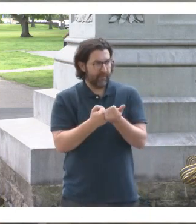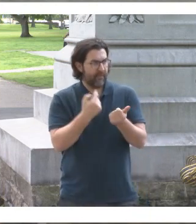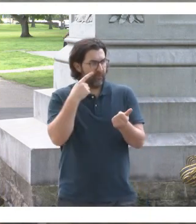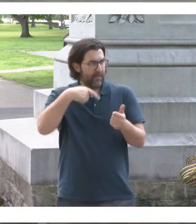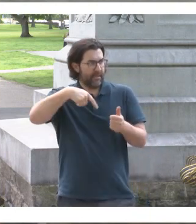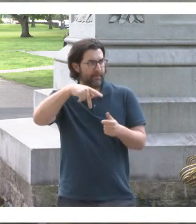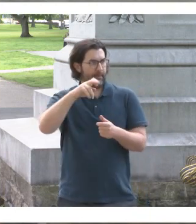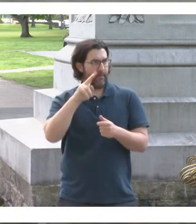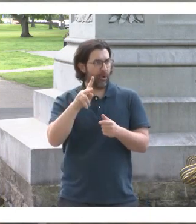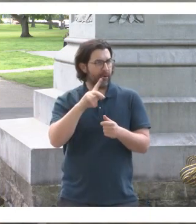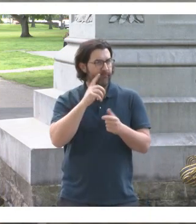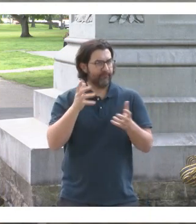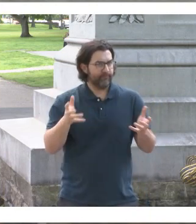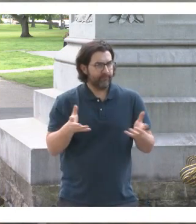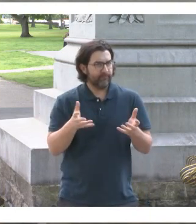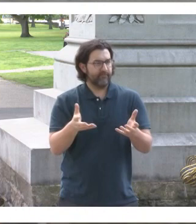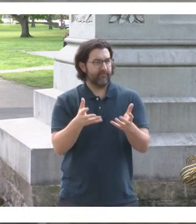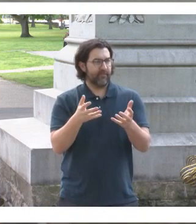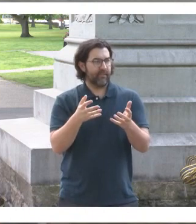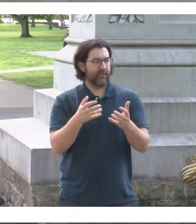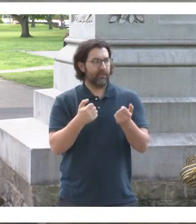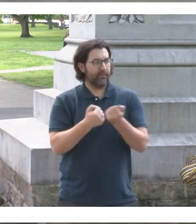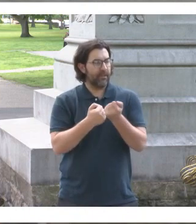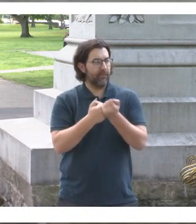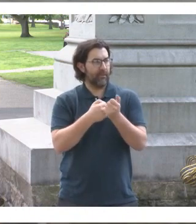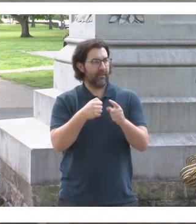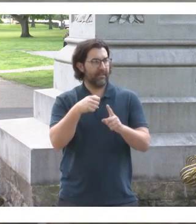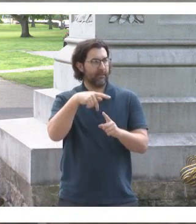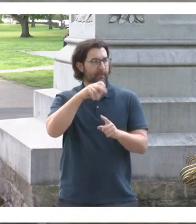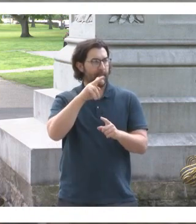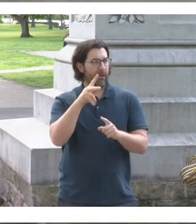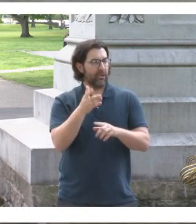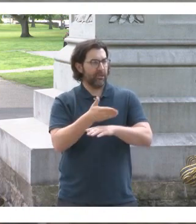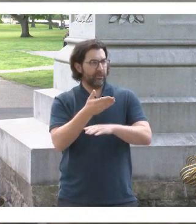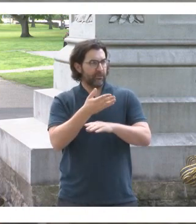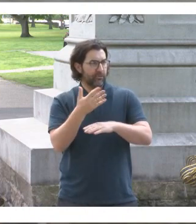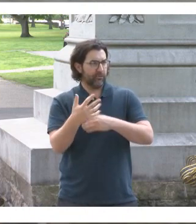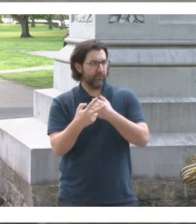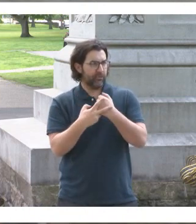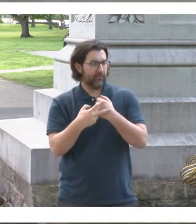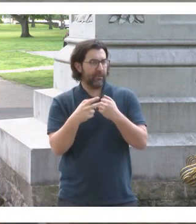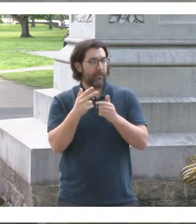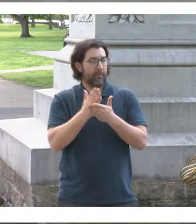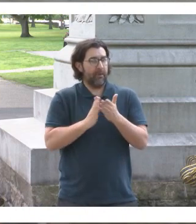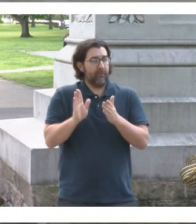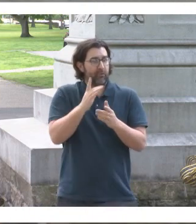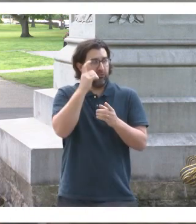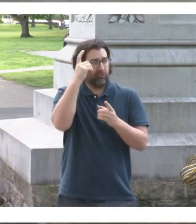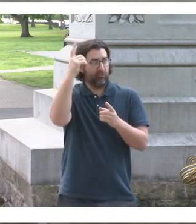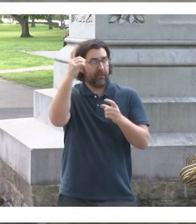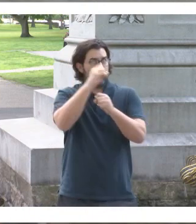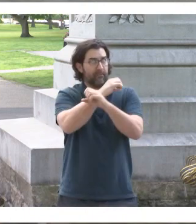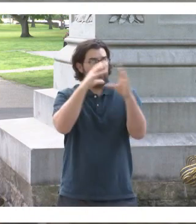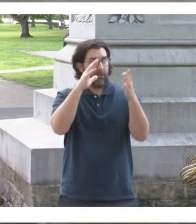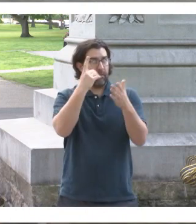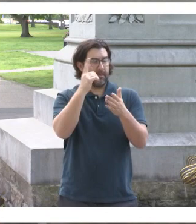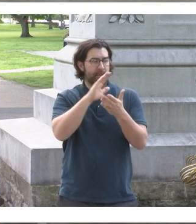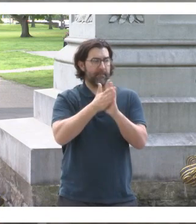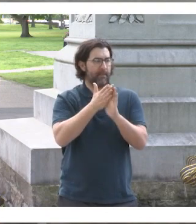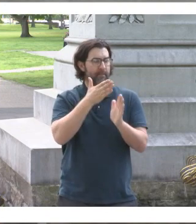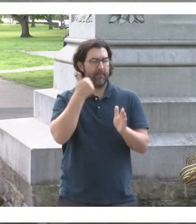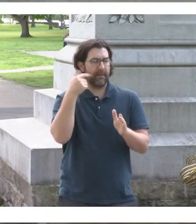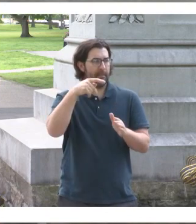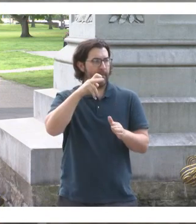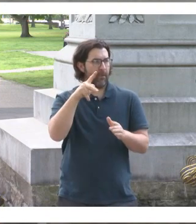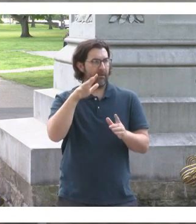really advocated to be on the Parks Conservancy. And this was part of her dream to make this one of the state-of-the-art parks